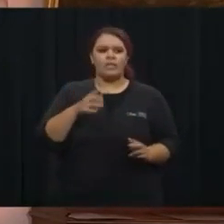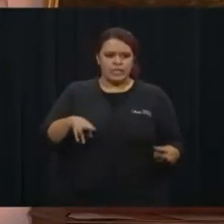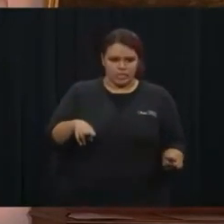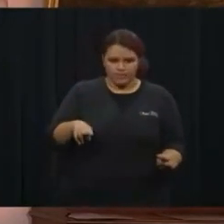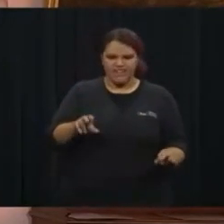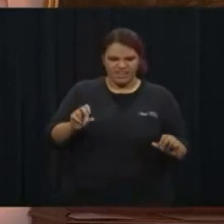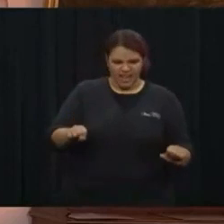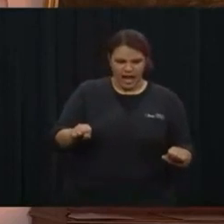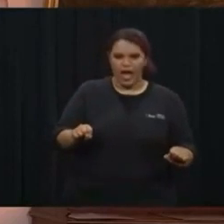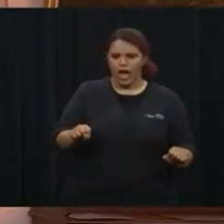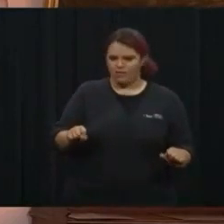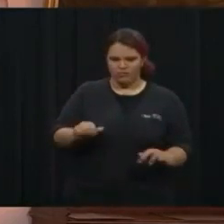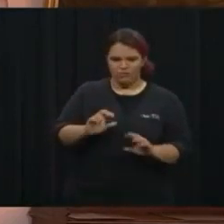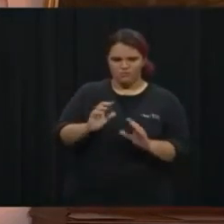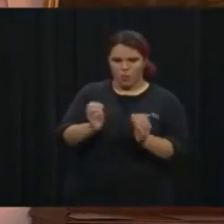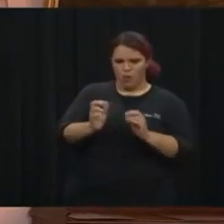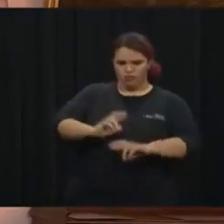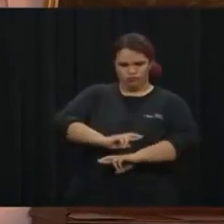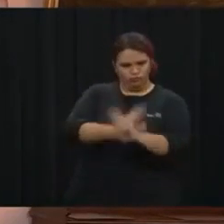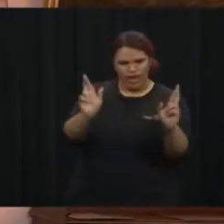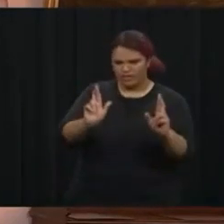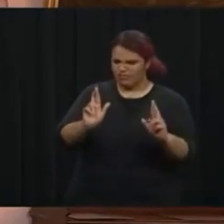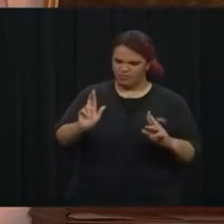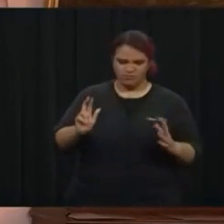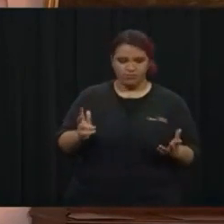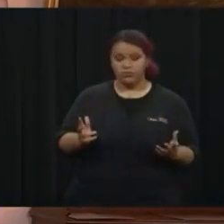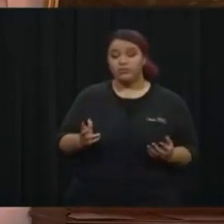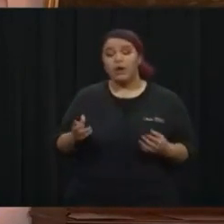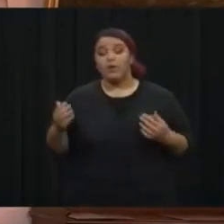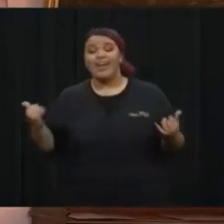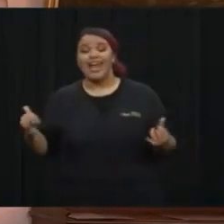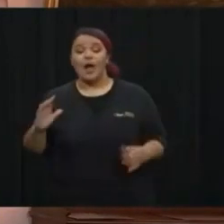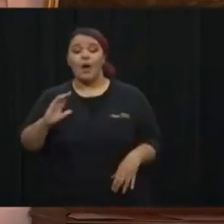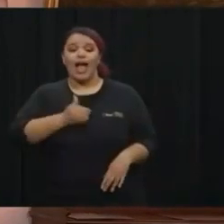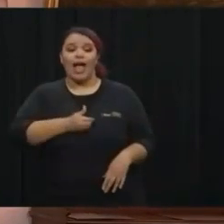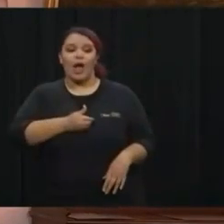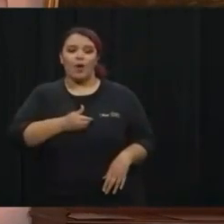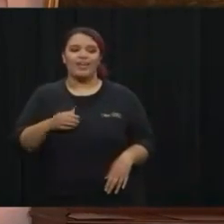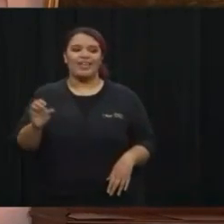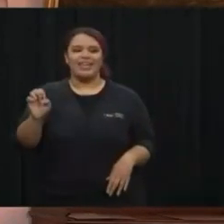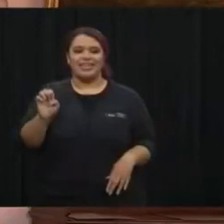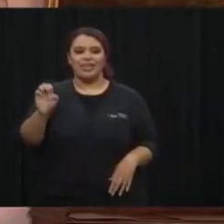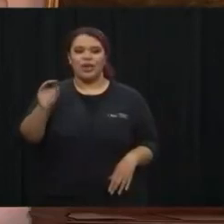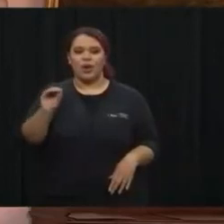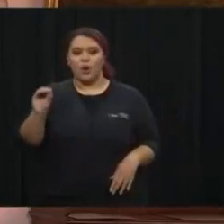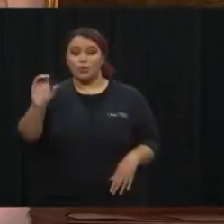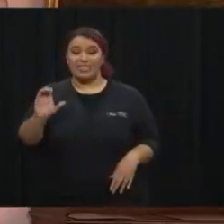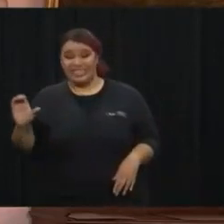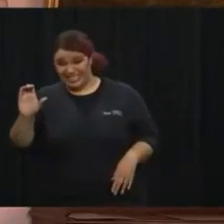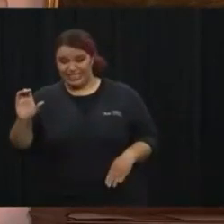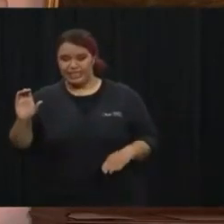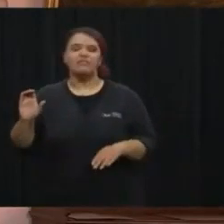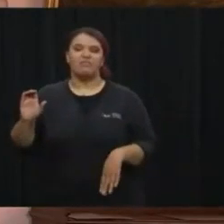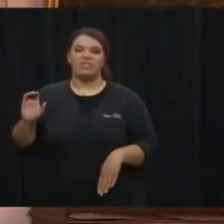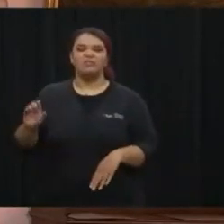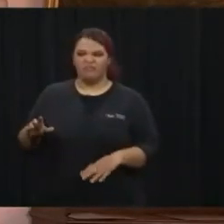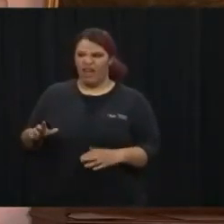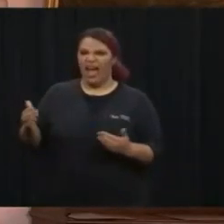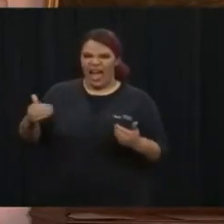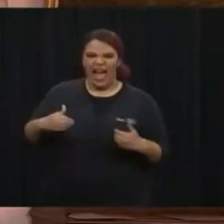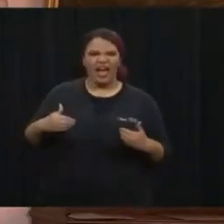But each of them has done all their pandemic planning internally. But each of our big cities and bigger centers are sort